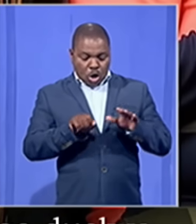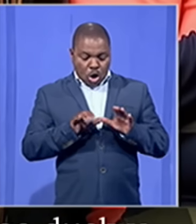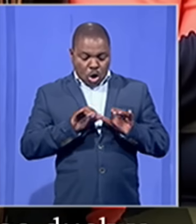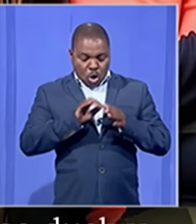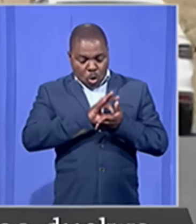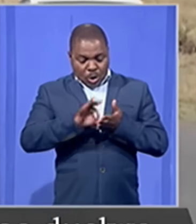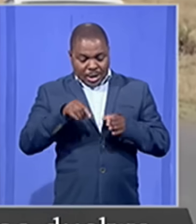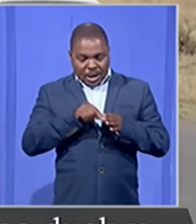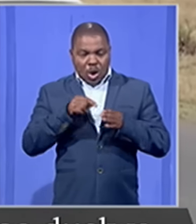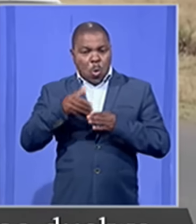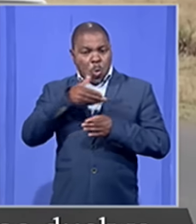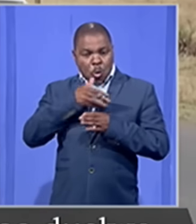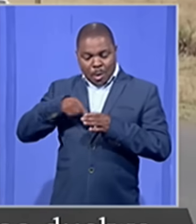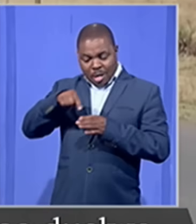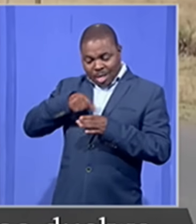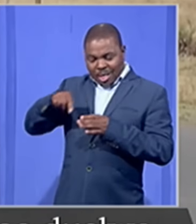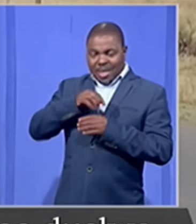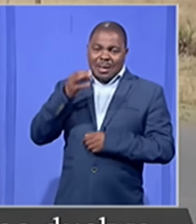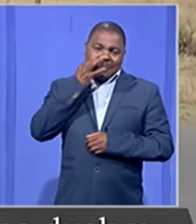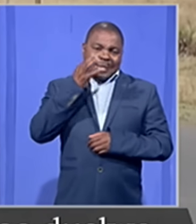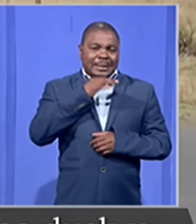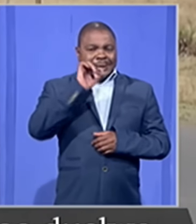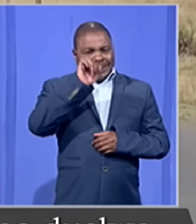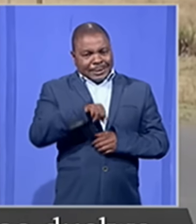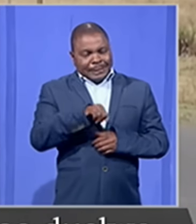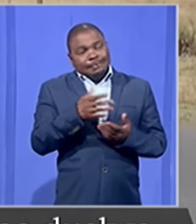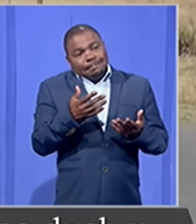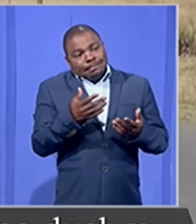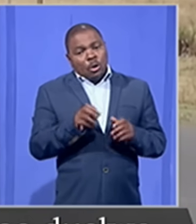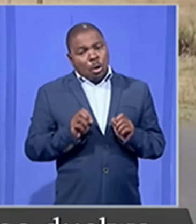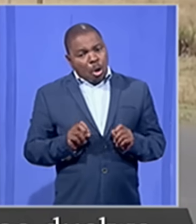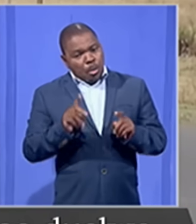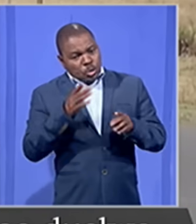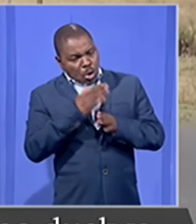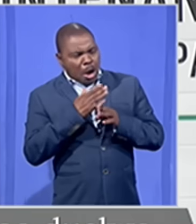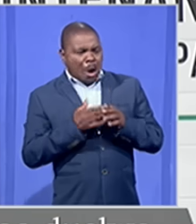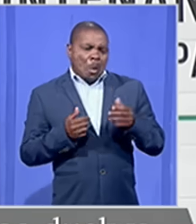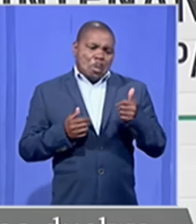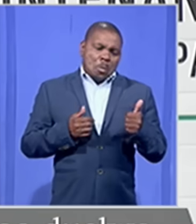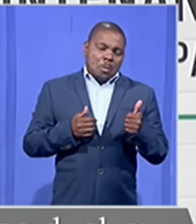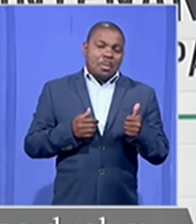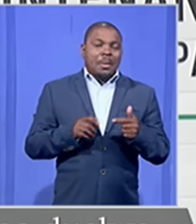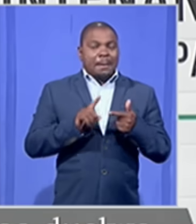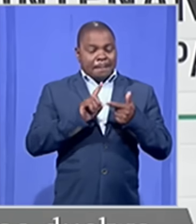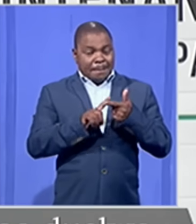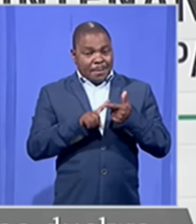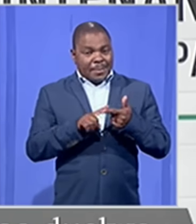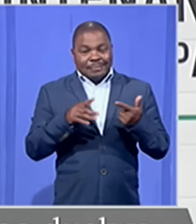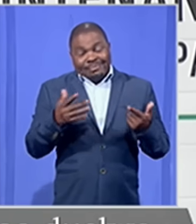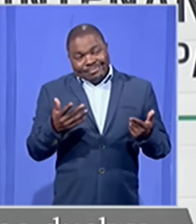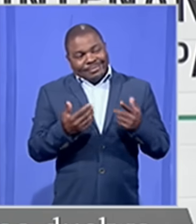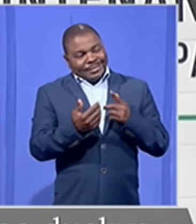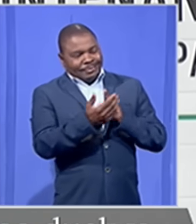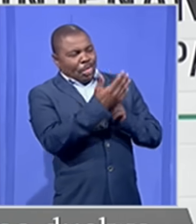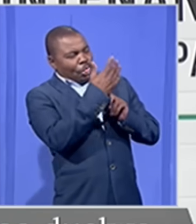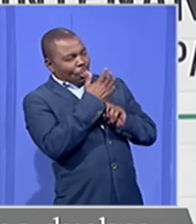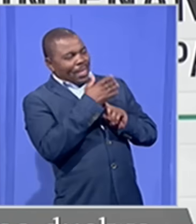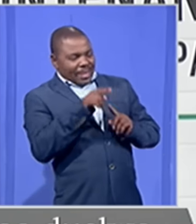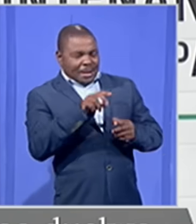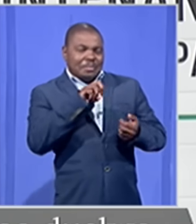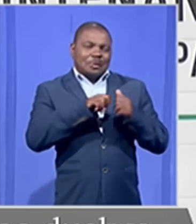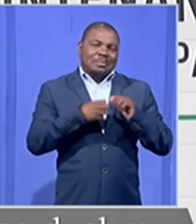basadi mo industering ba re ba amogela ka tlatsopedi tšhono ya go dira mme go sa tshware sentle ke gone go ba bakelang